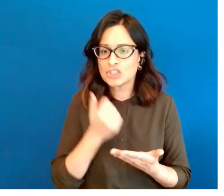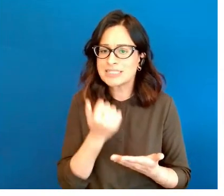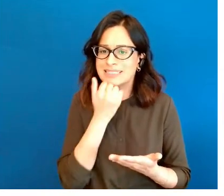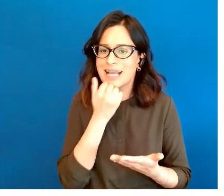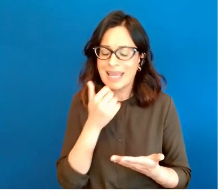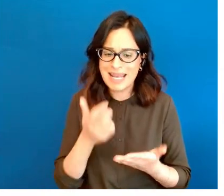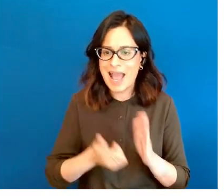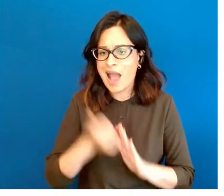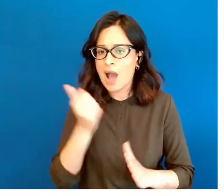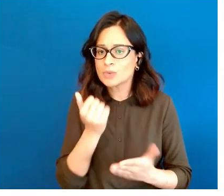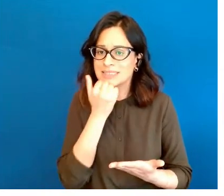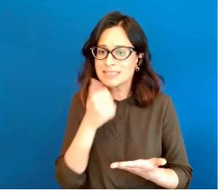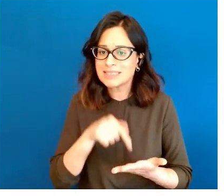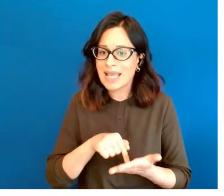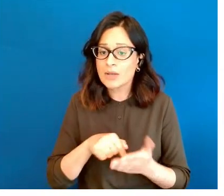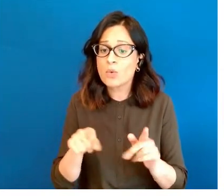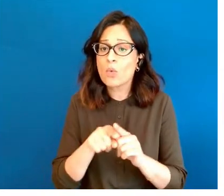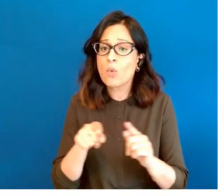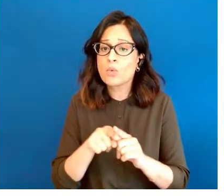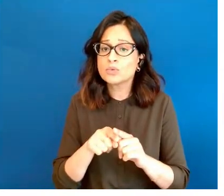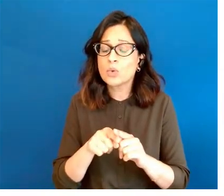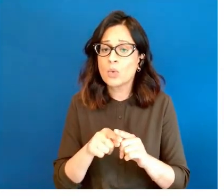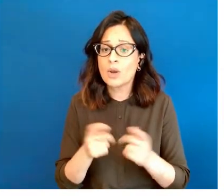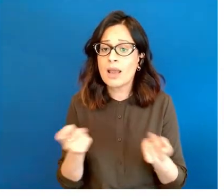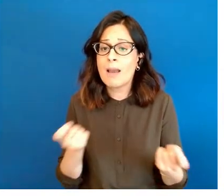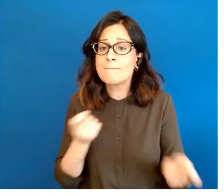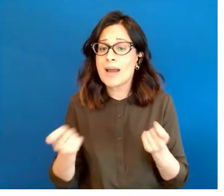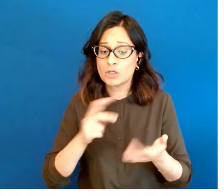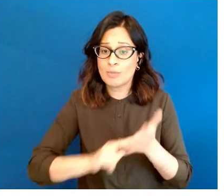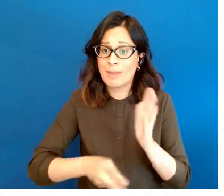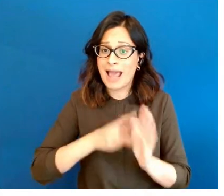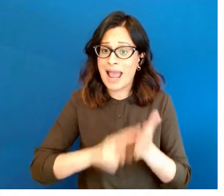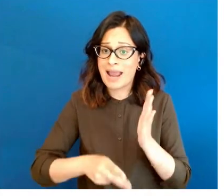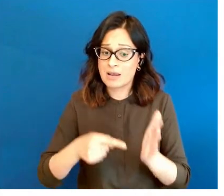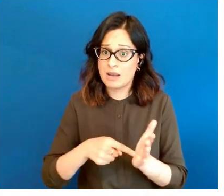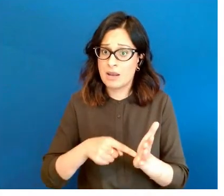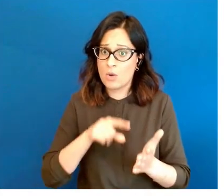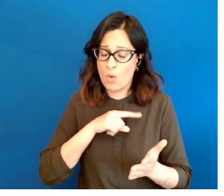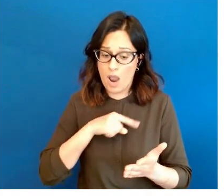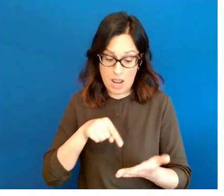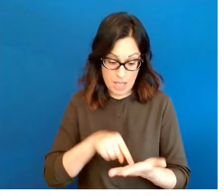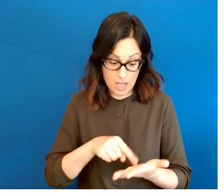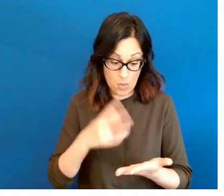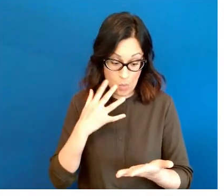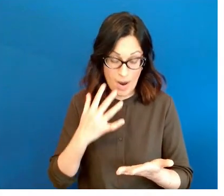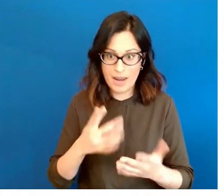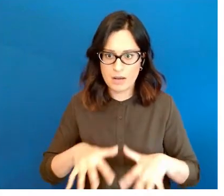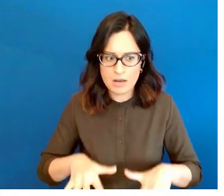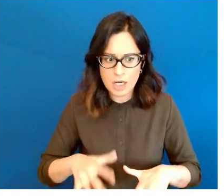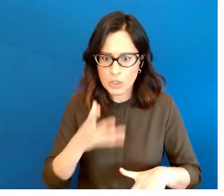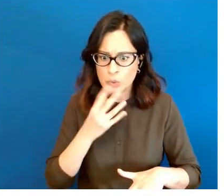written anaphylaxis management plan to guide how and when they should use the pen. Without